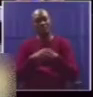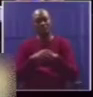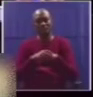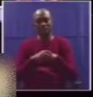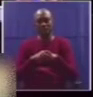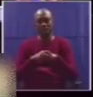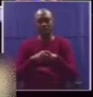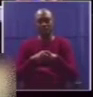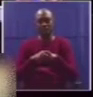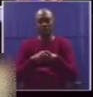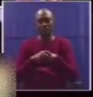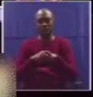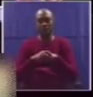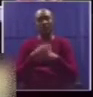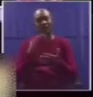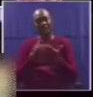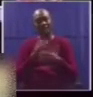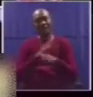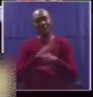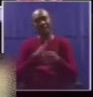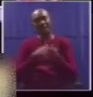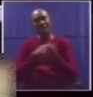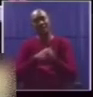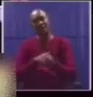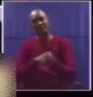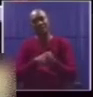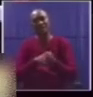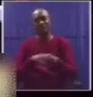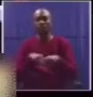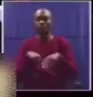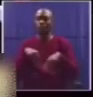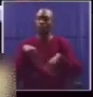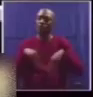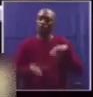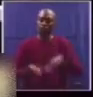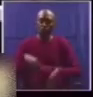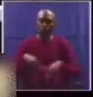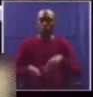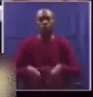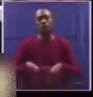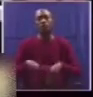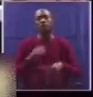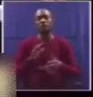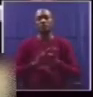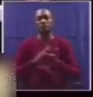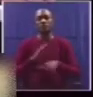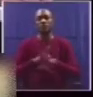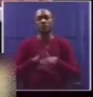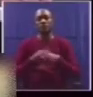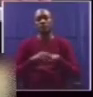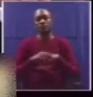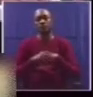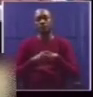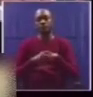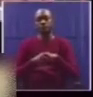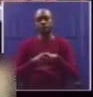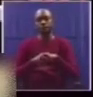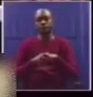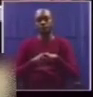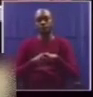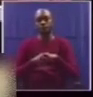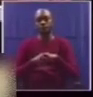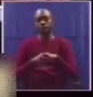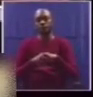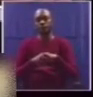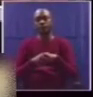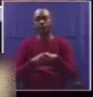quite possible lead to fraud and corruption in due course. Shortage of